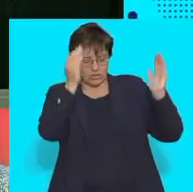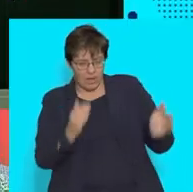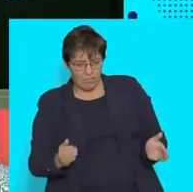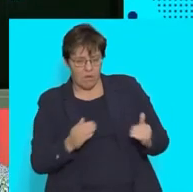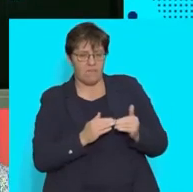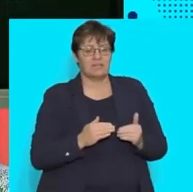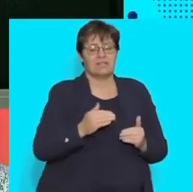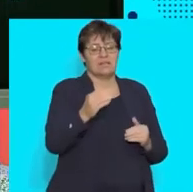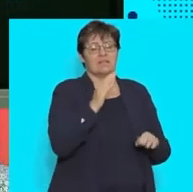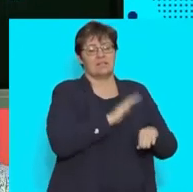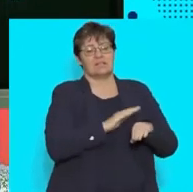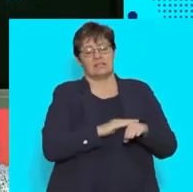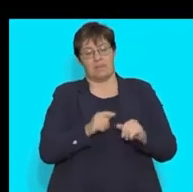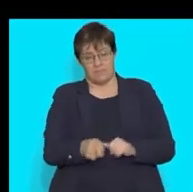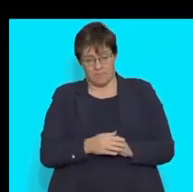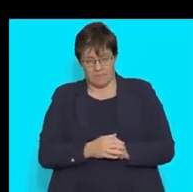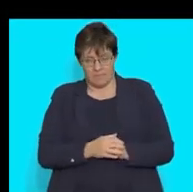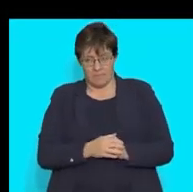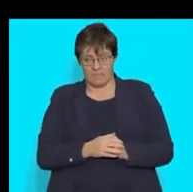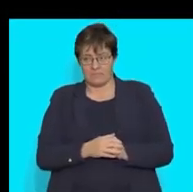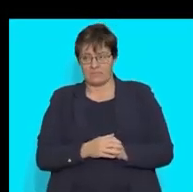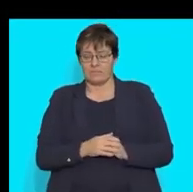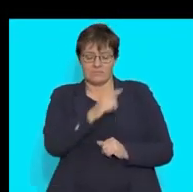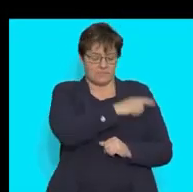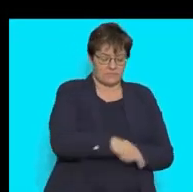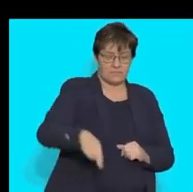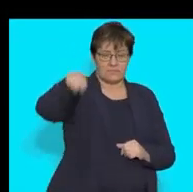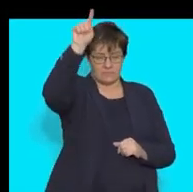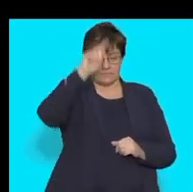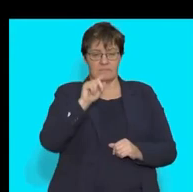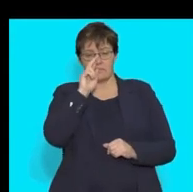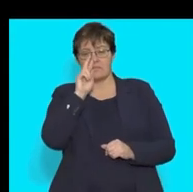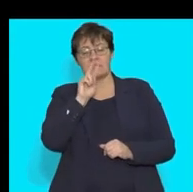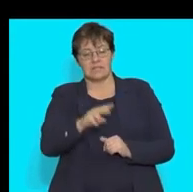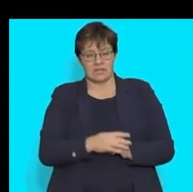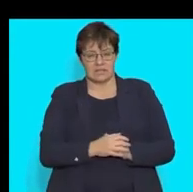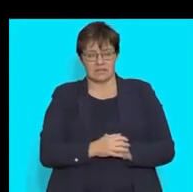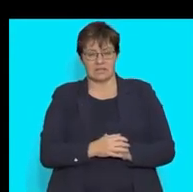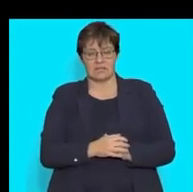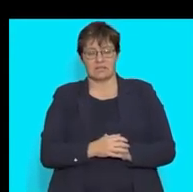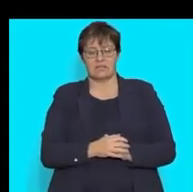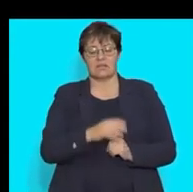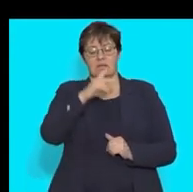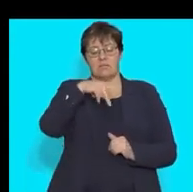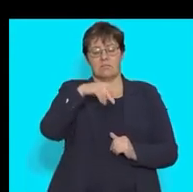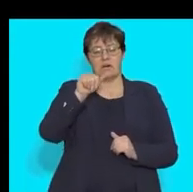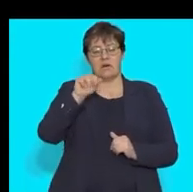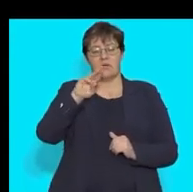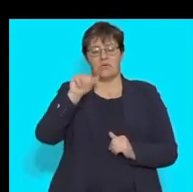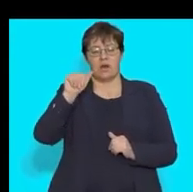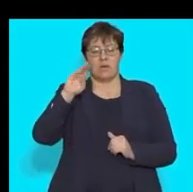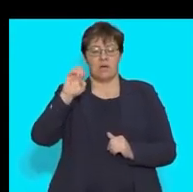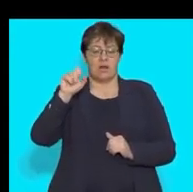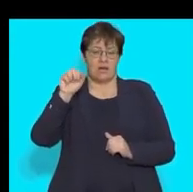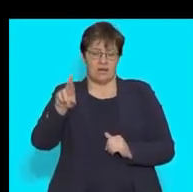of the distance time graph. And as I've drawn it before, I'm going to draw it again. You can see that's like a parabola. And if they ask